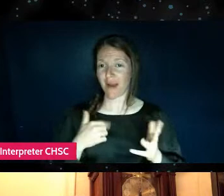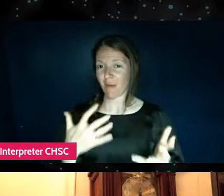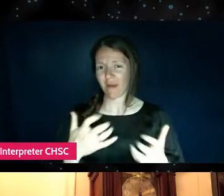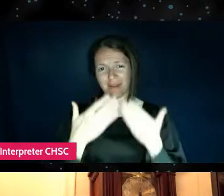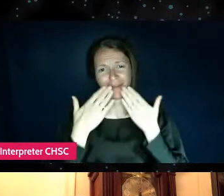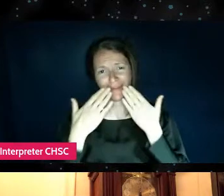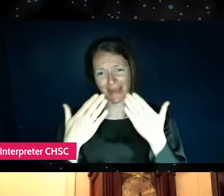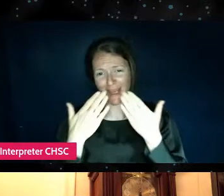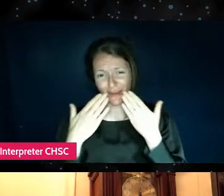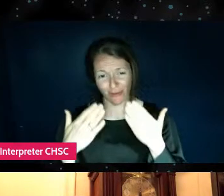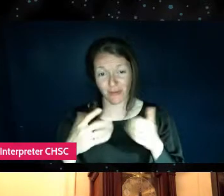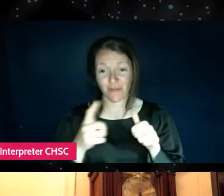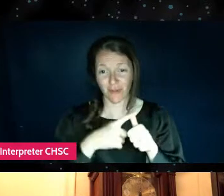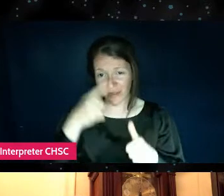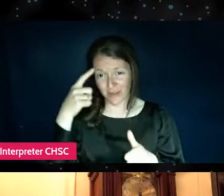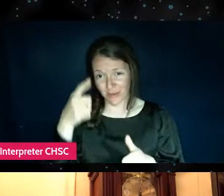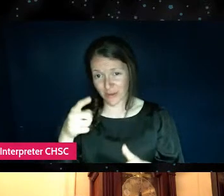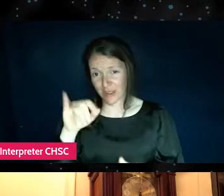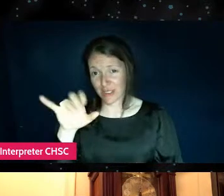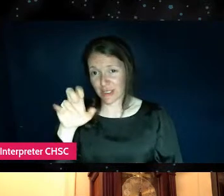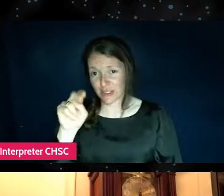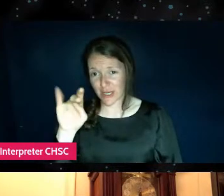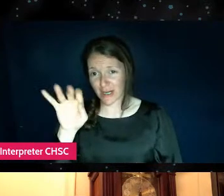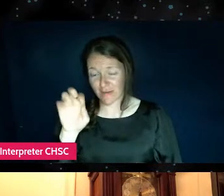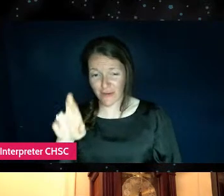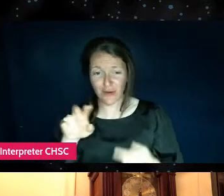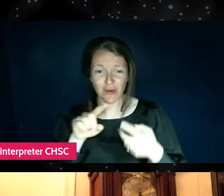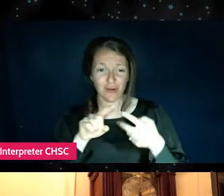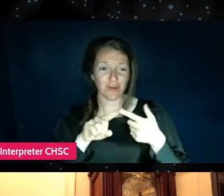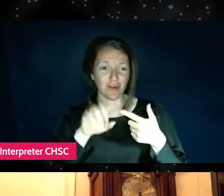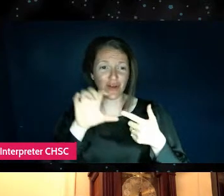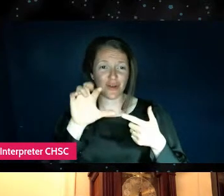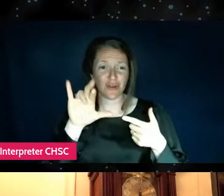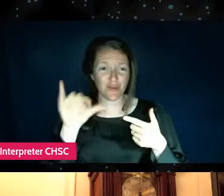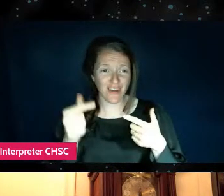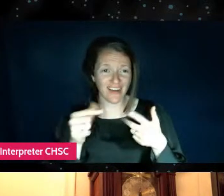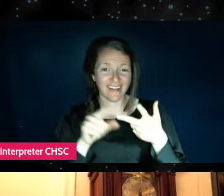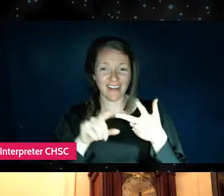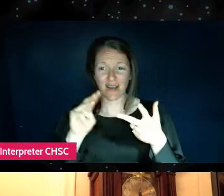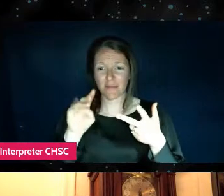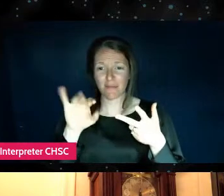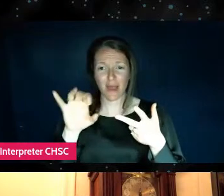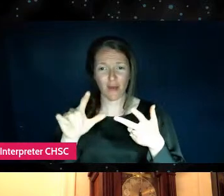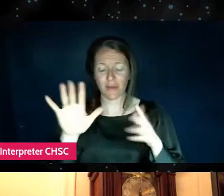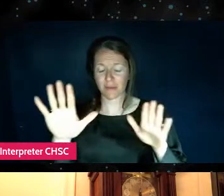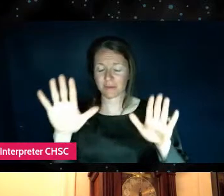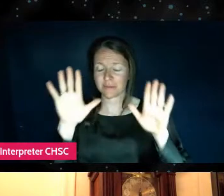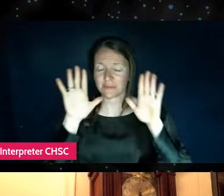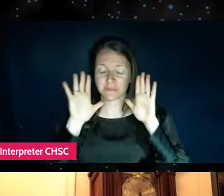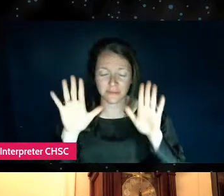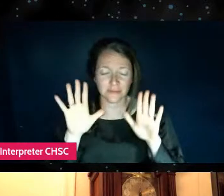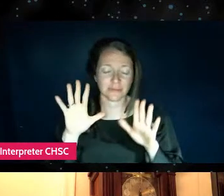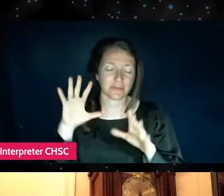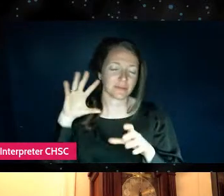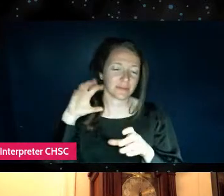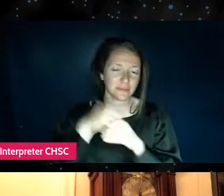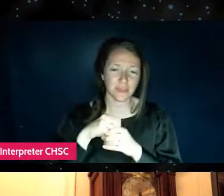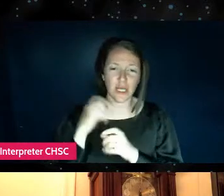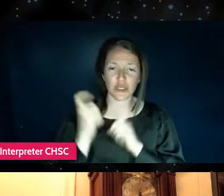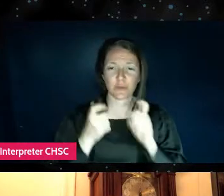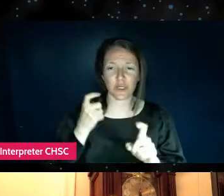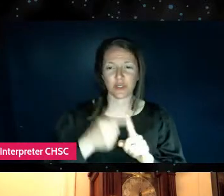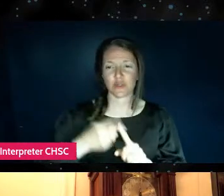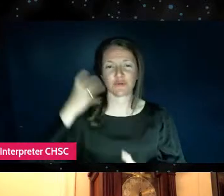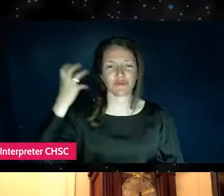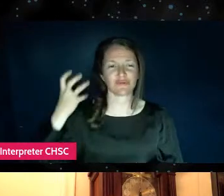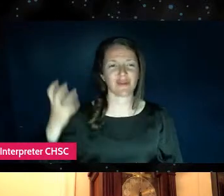you first to Jennifer, Craig, and Michael for this incredible contribution to drag history. This is truly brings to